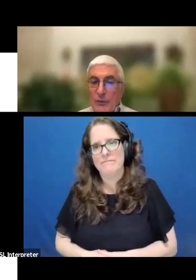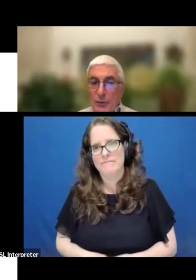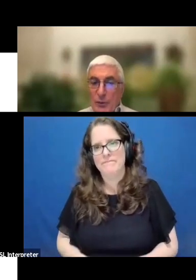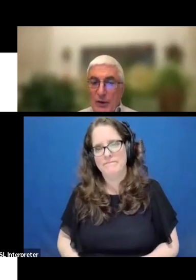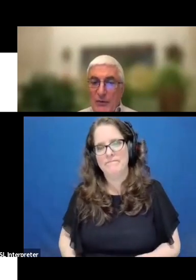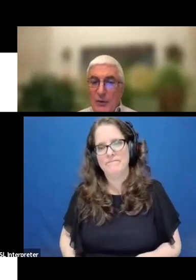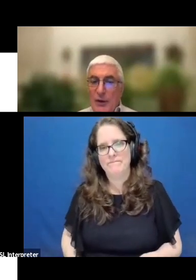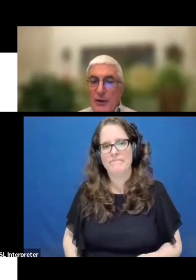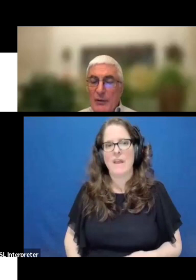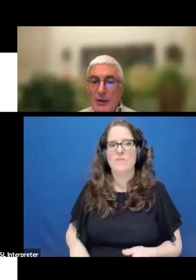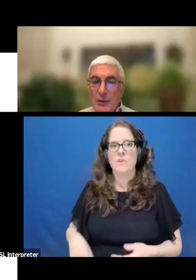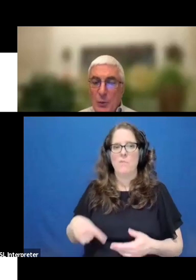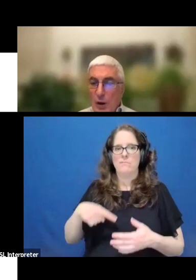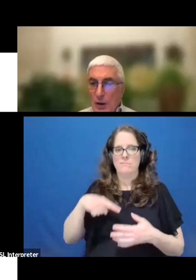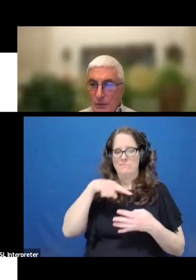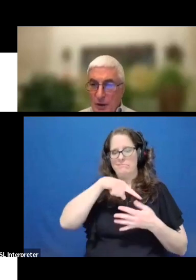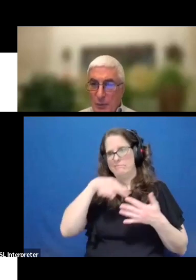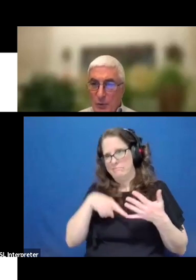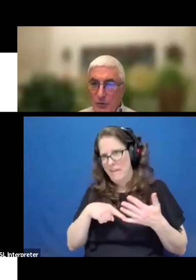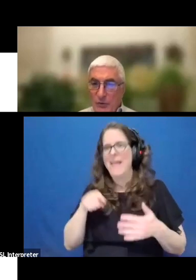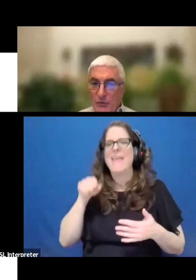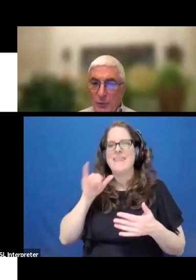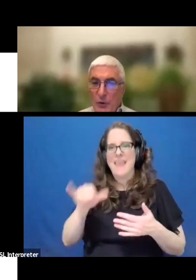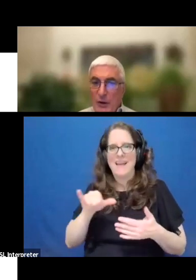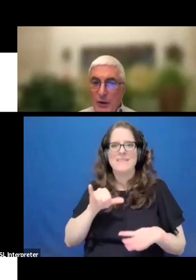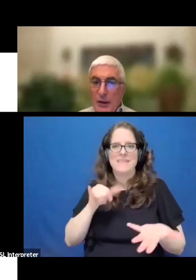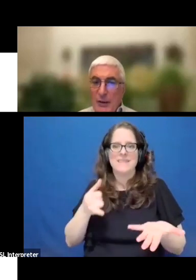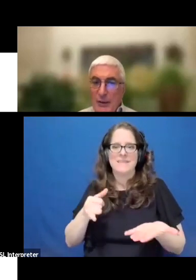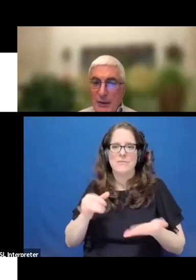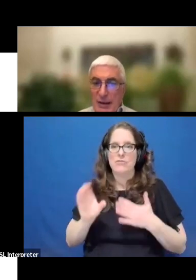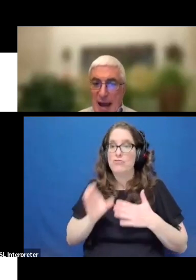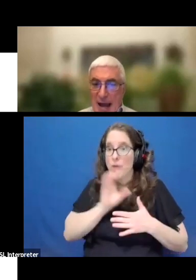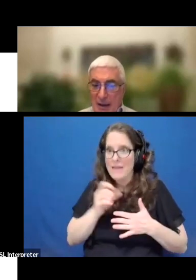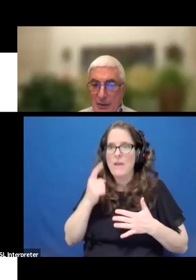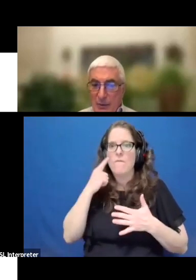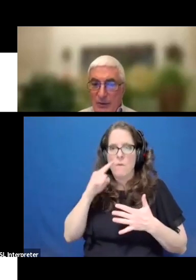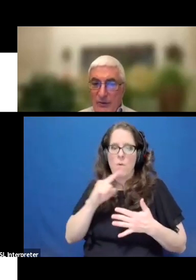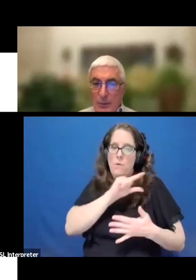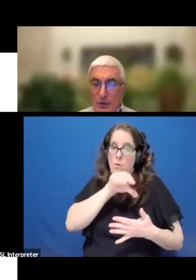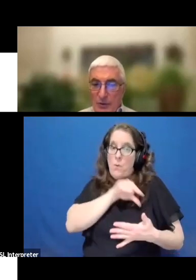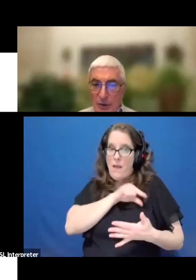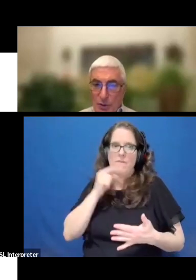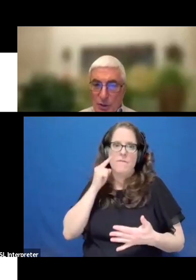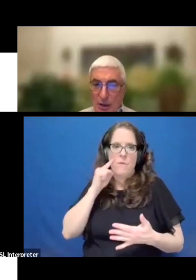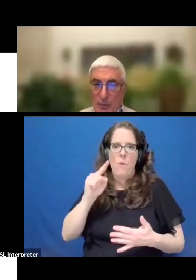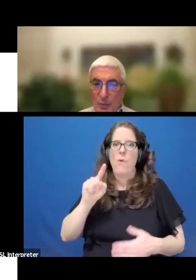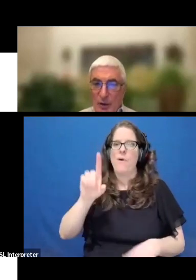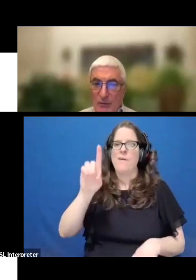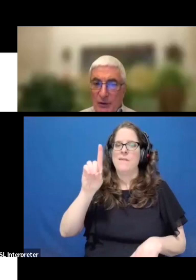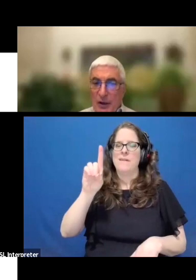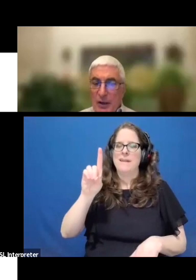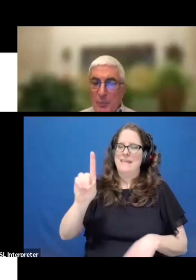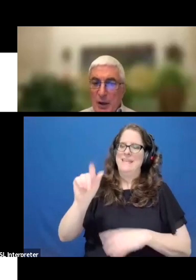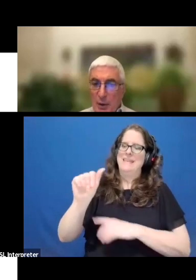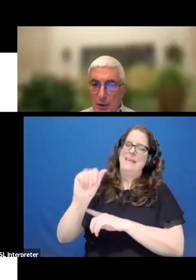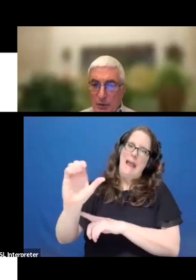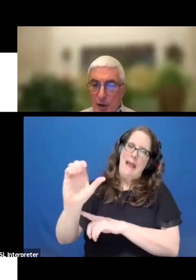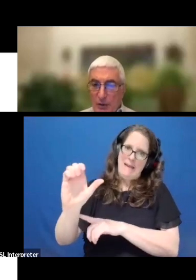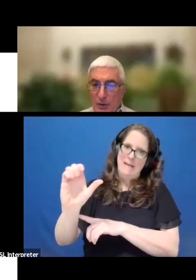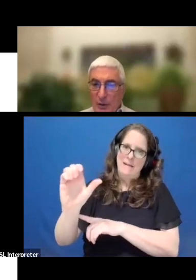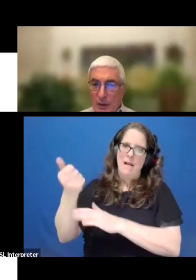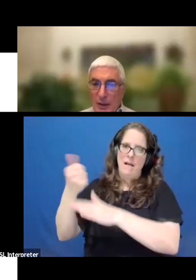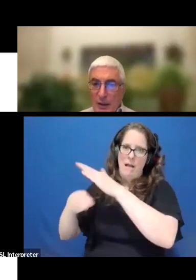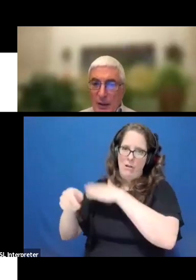So these are the criteria that can qualify a person for the DAC, or disabled adult child benefit, on a